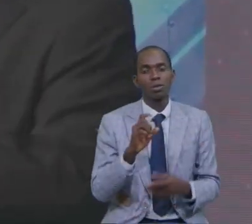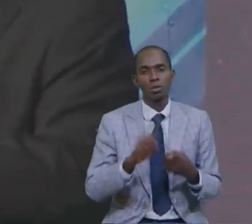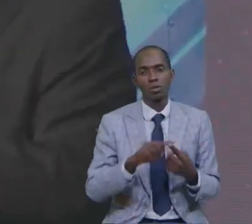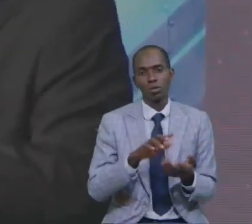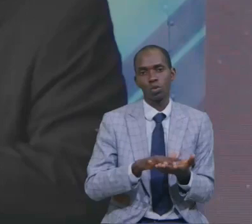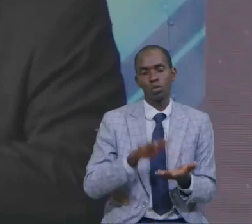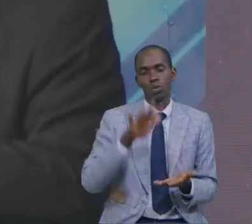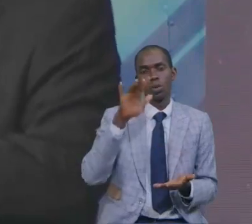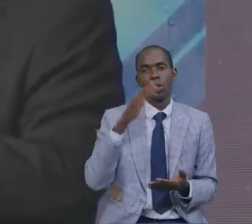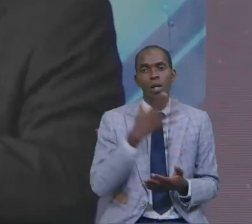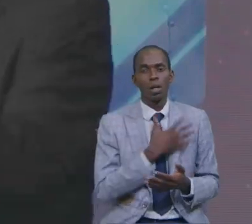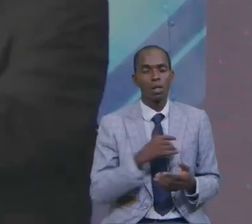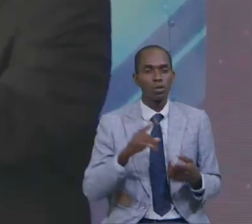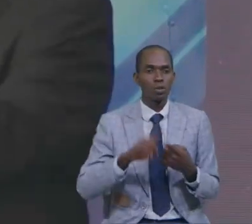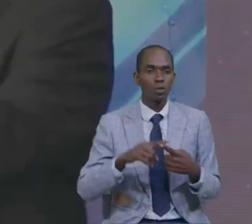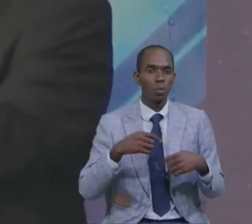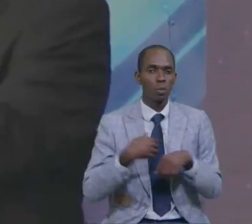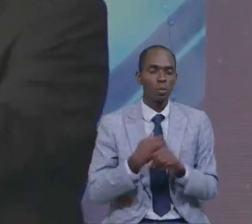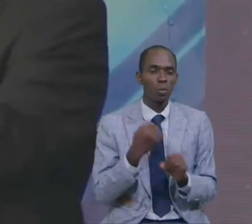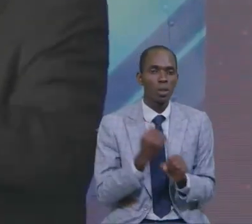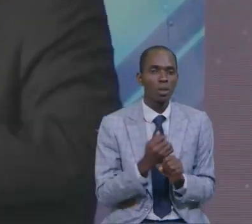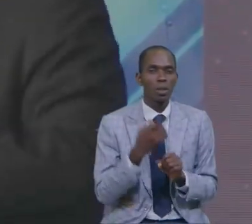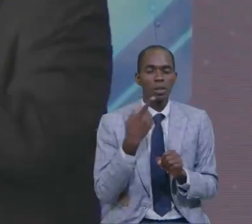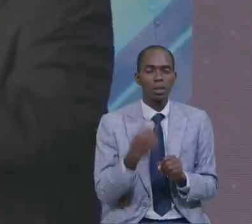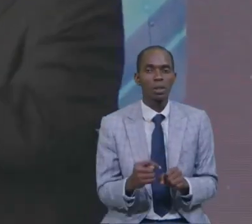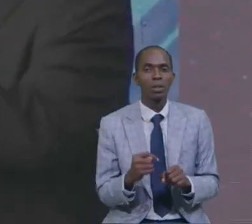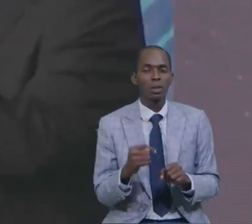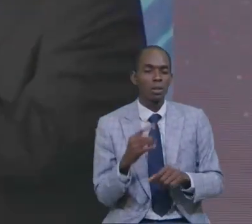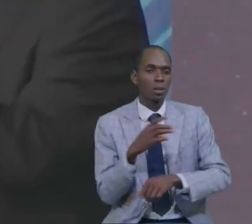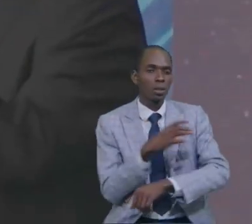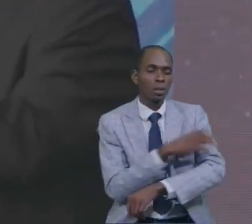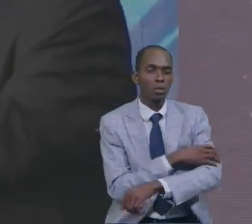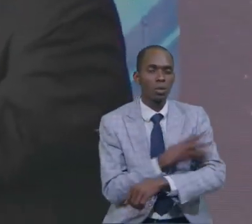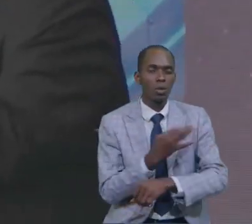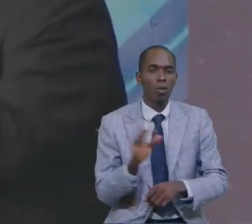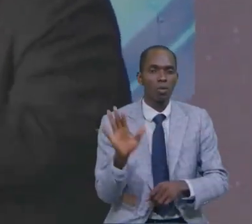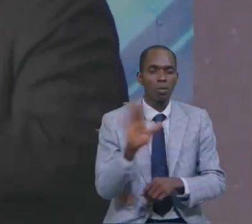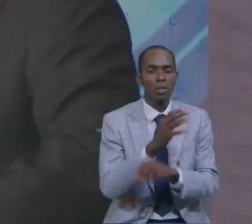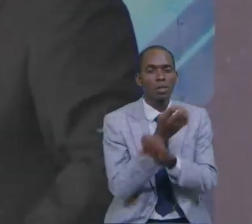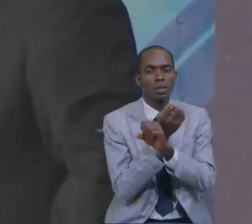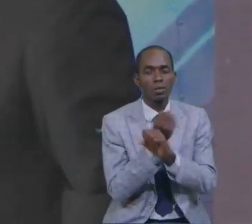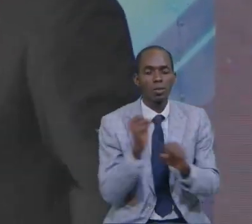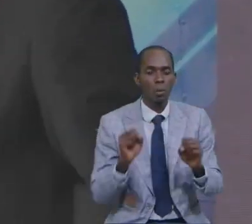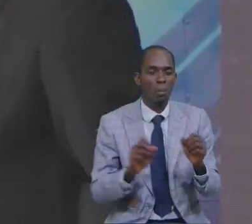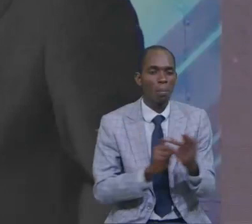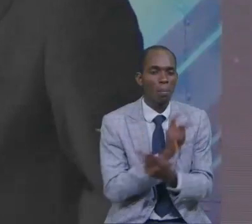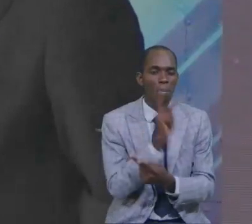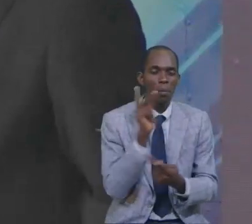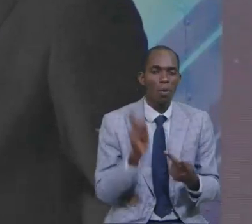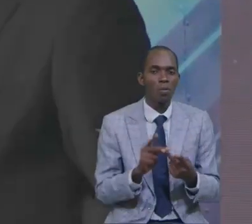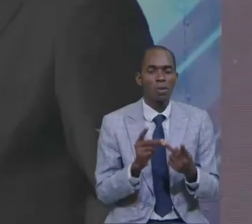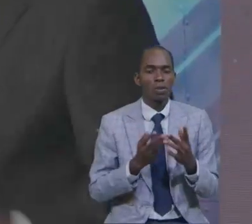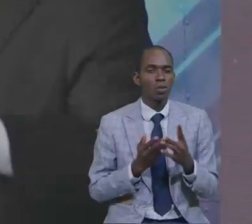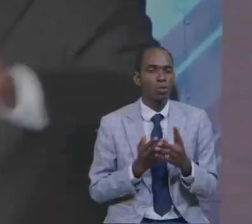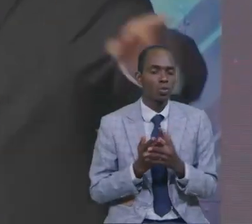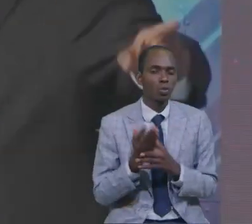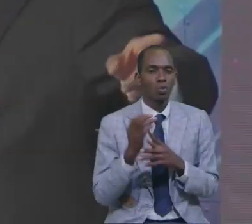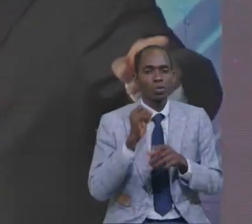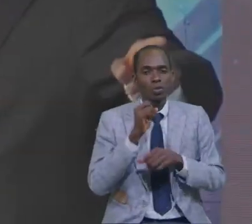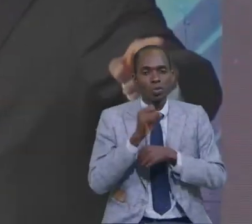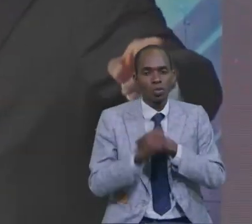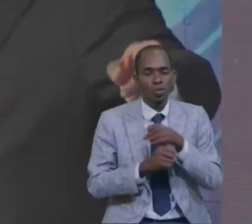perfect through sufferings. Then in verse 11, look at the identification here. For both he